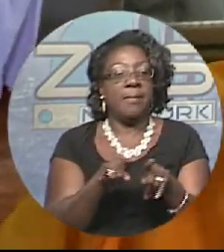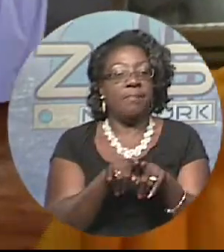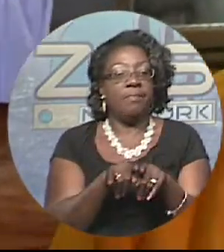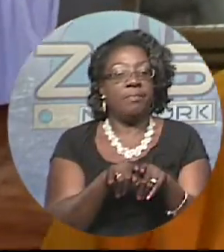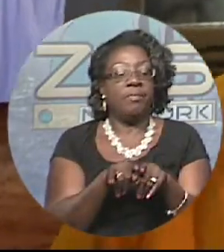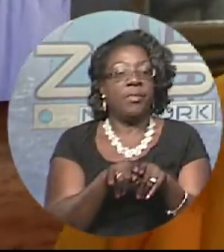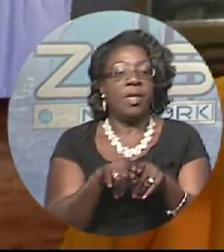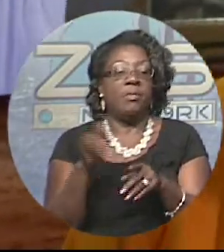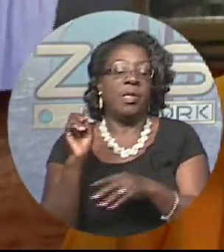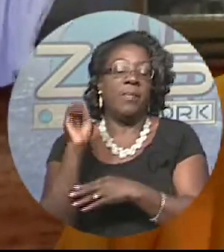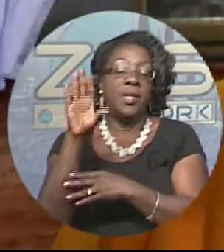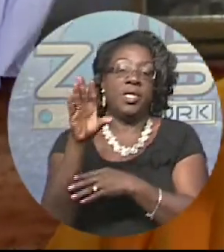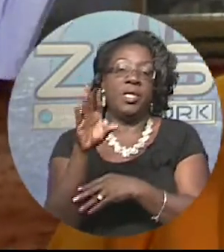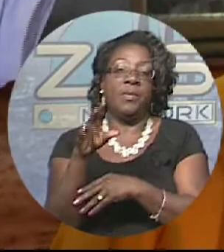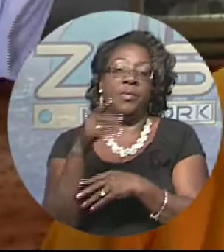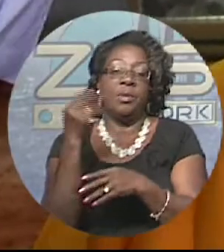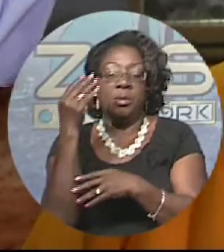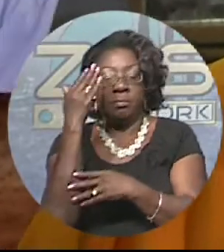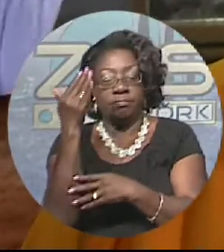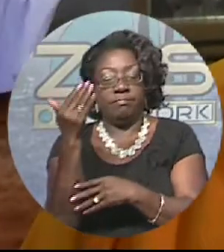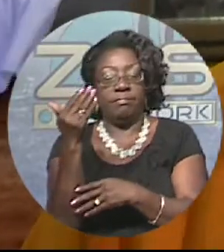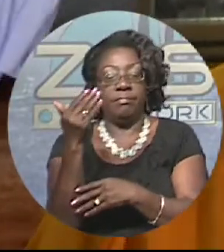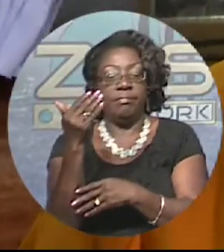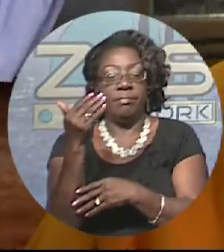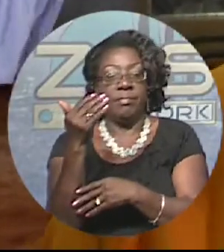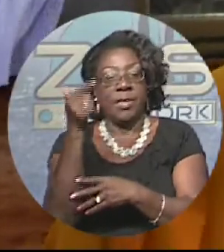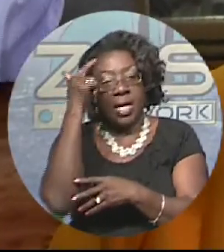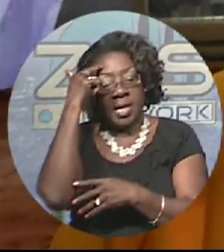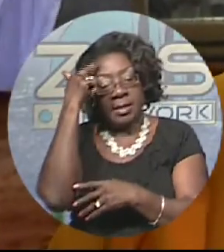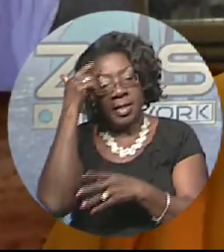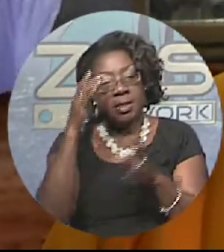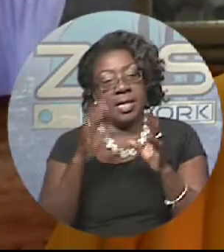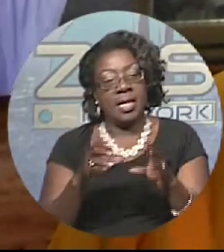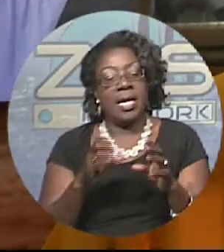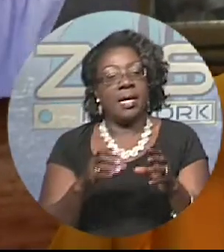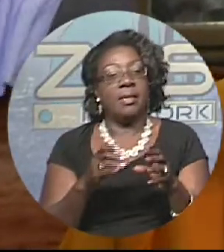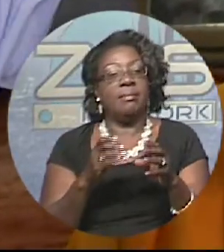better pitcher, you know? And I think